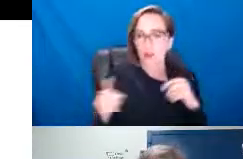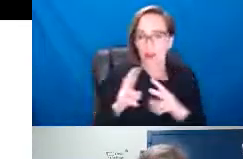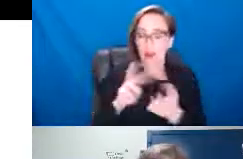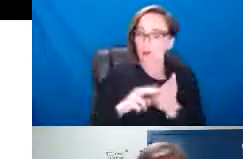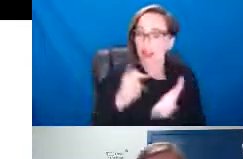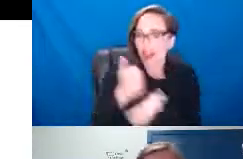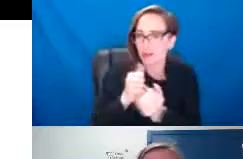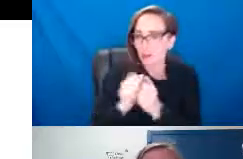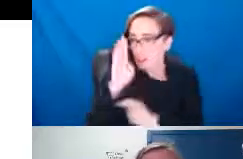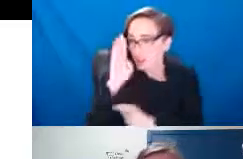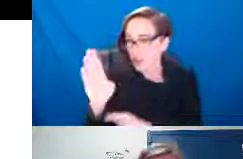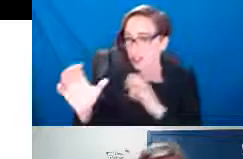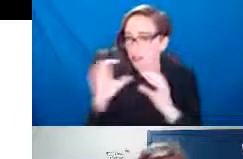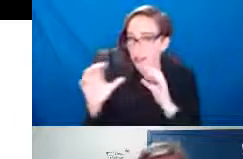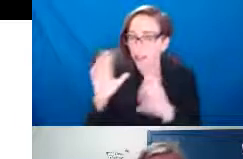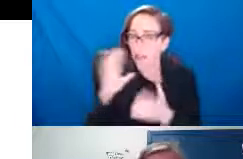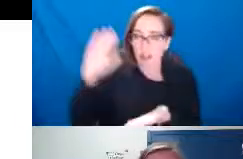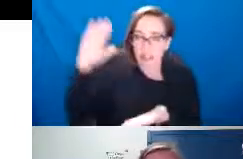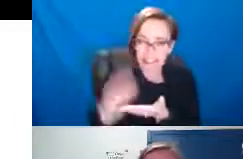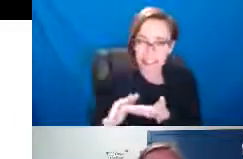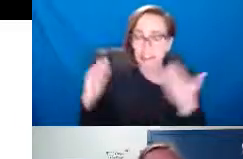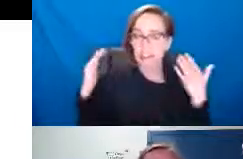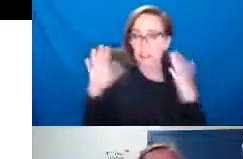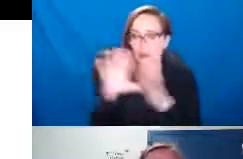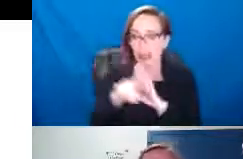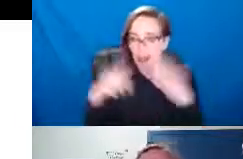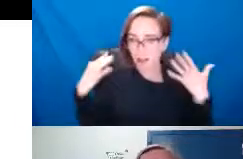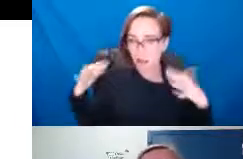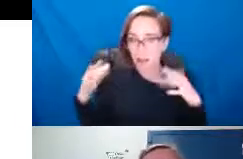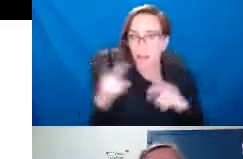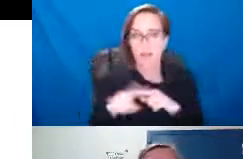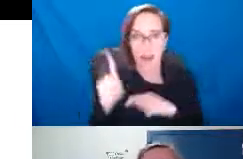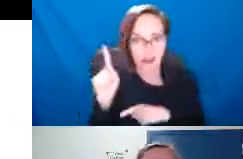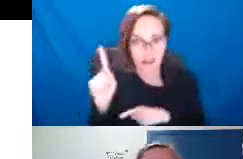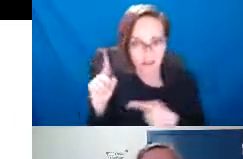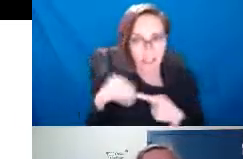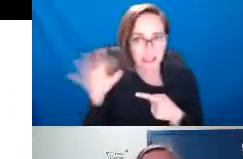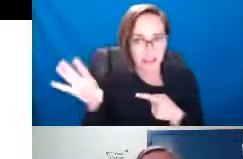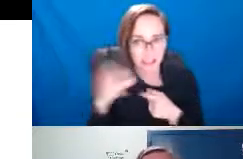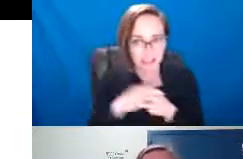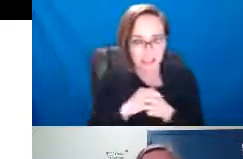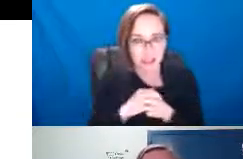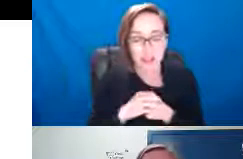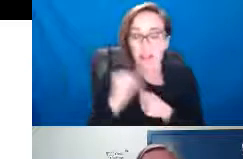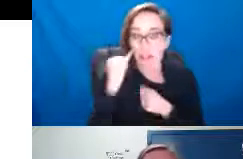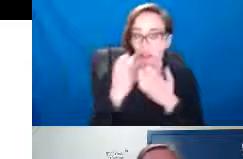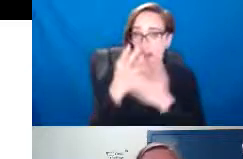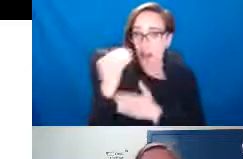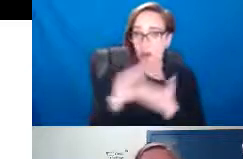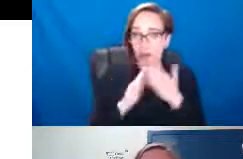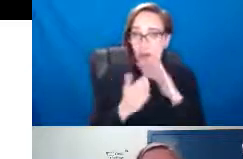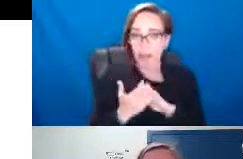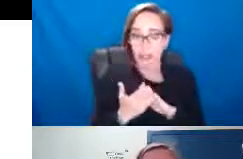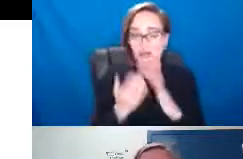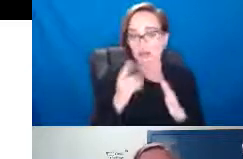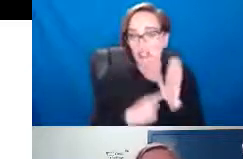it also has a very high price point. When you're out in the community, you might be at a